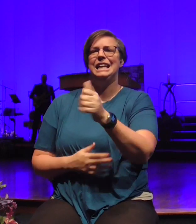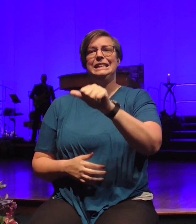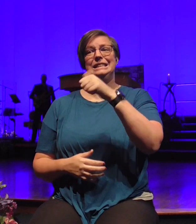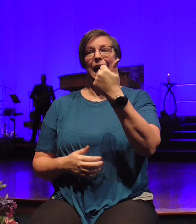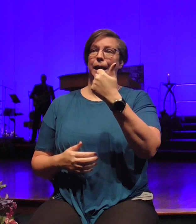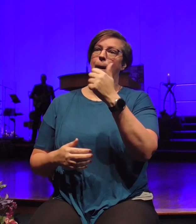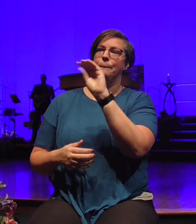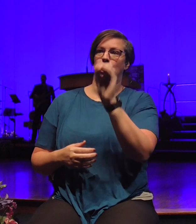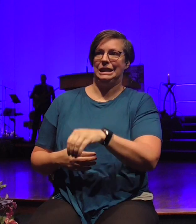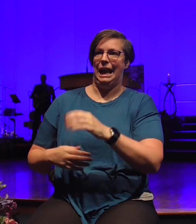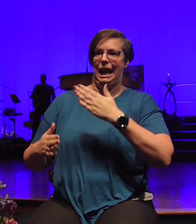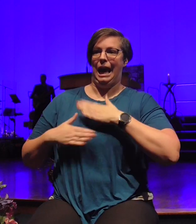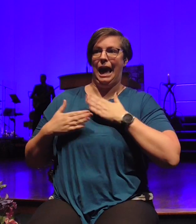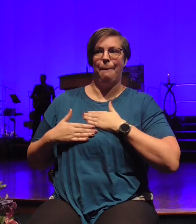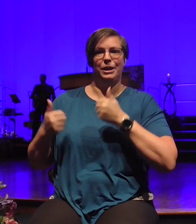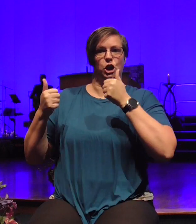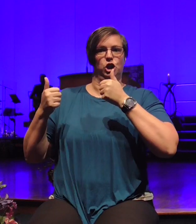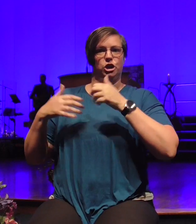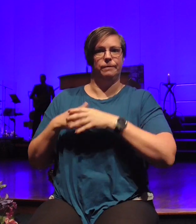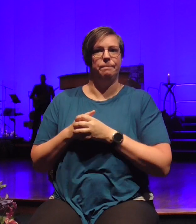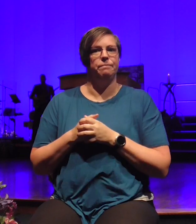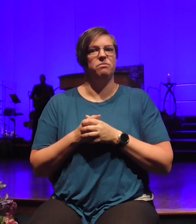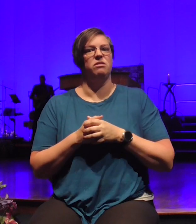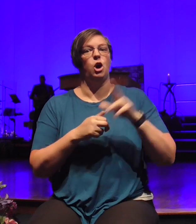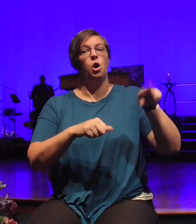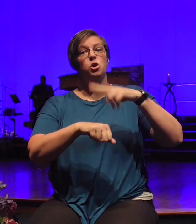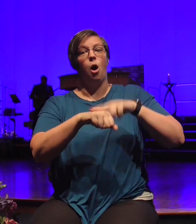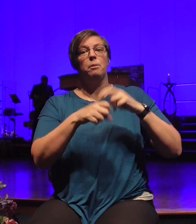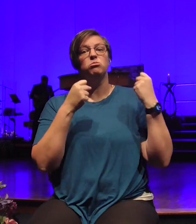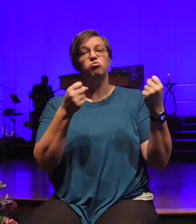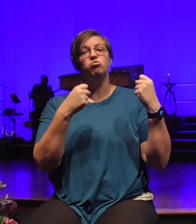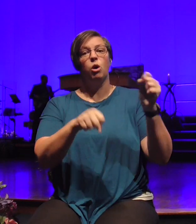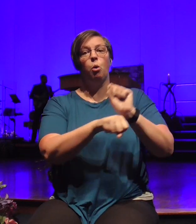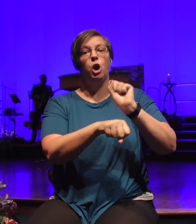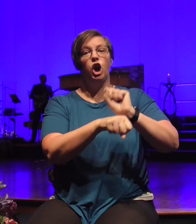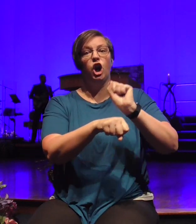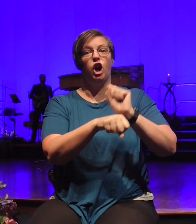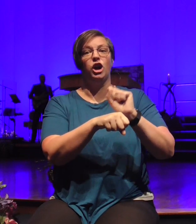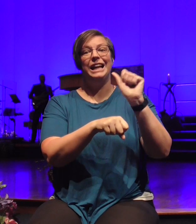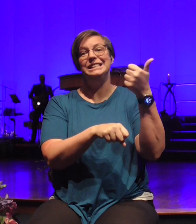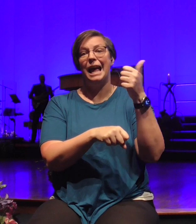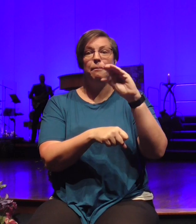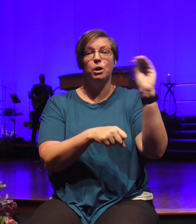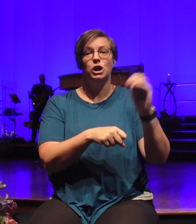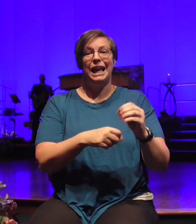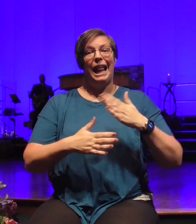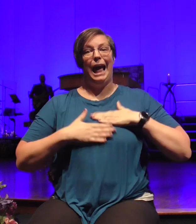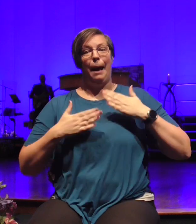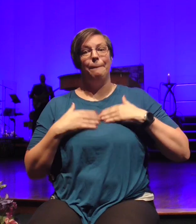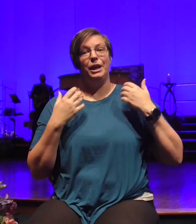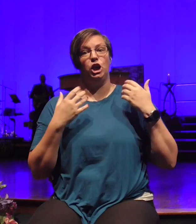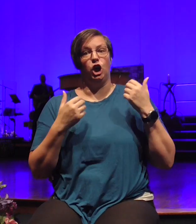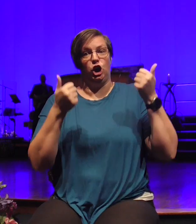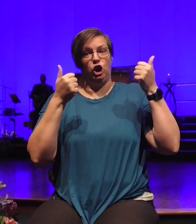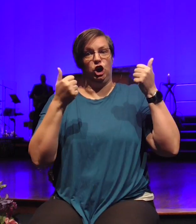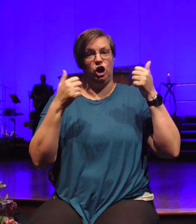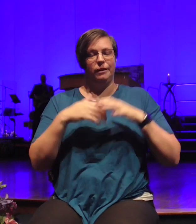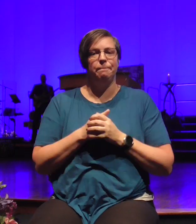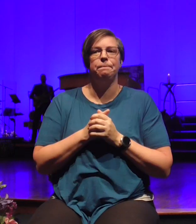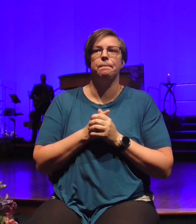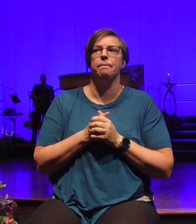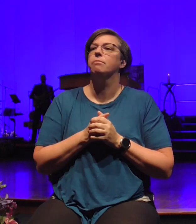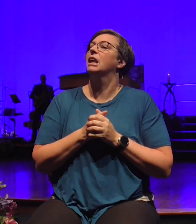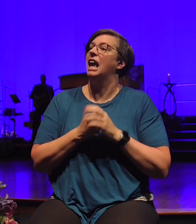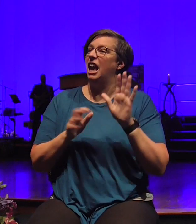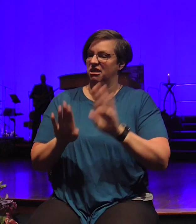happier? Your normal commute, but 10% happier. 10% happier while being driven